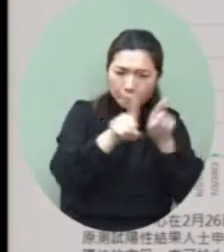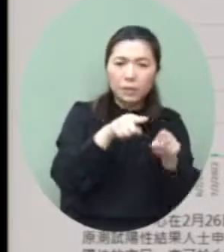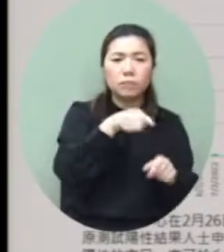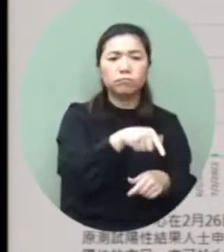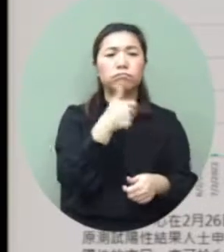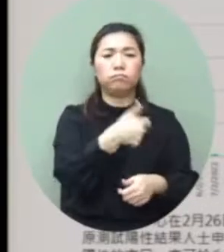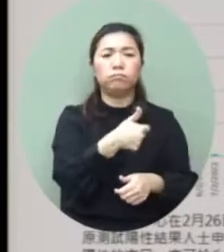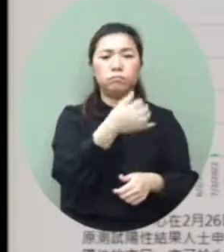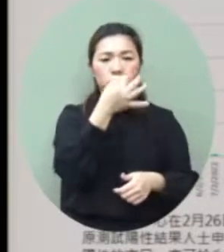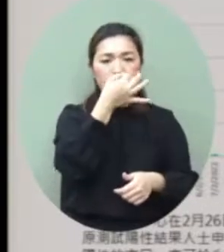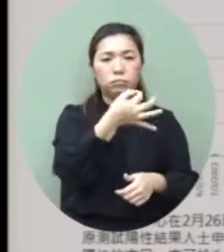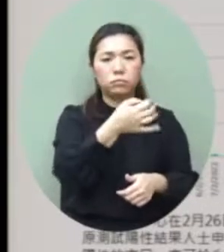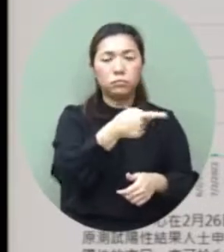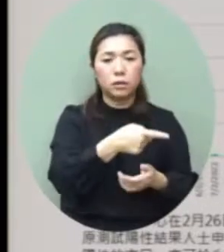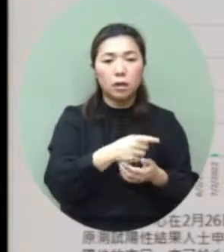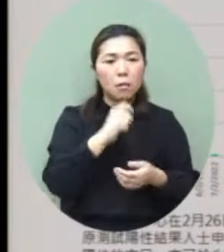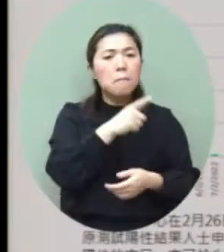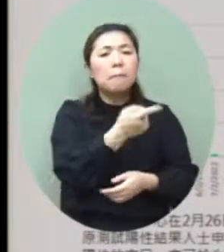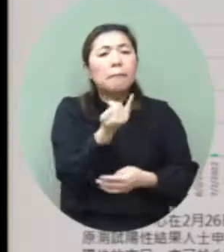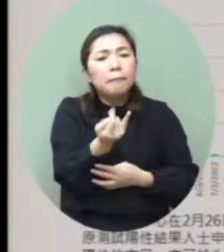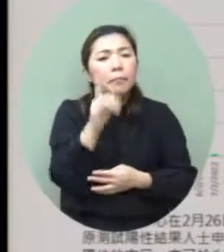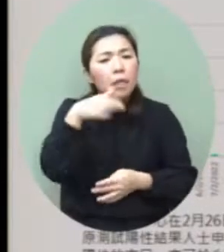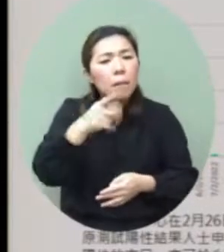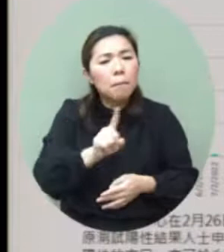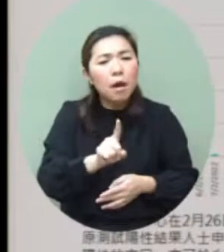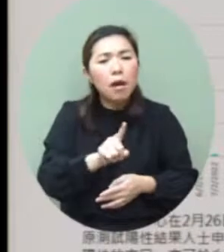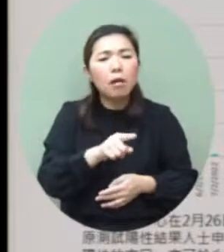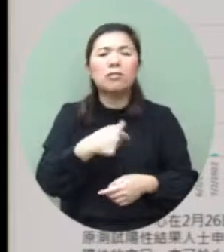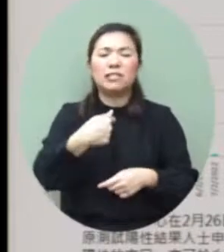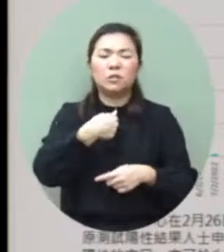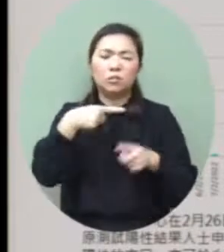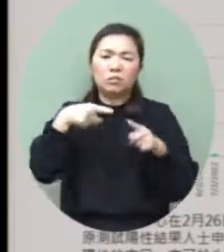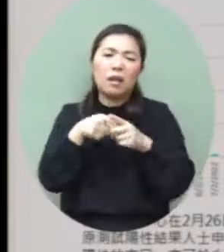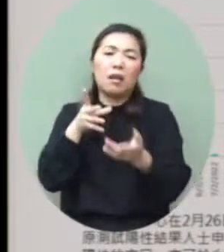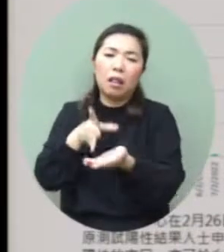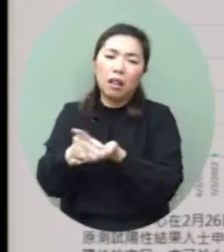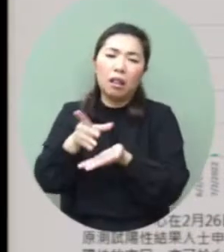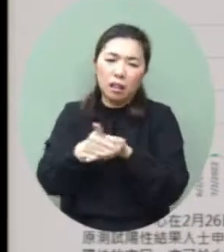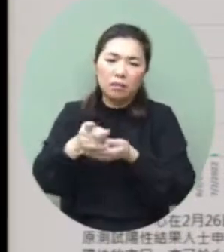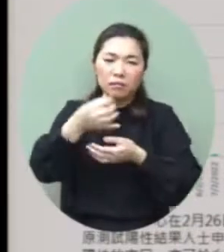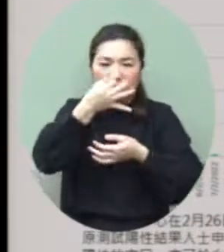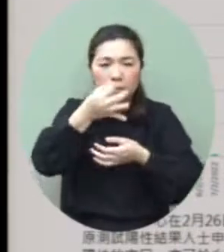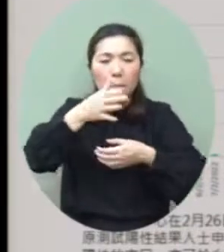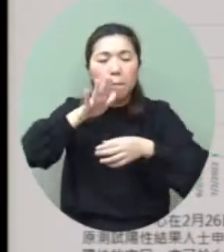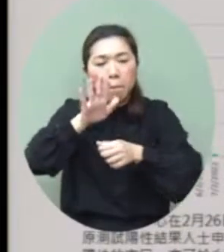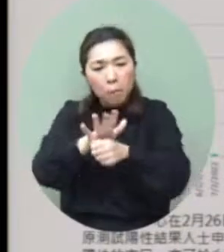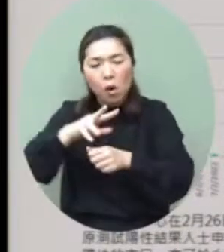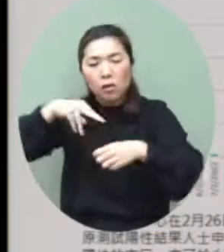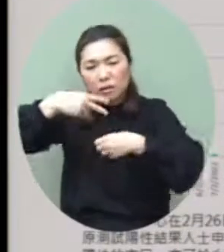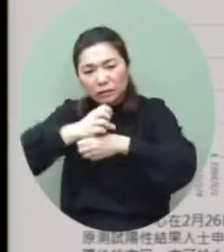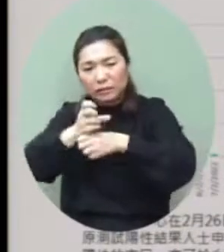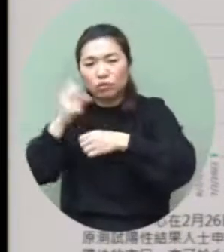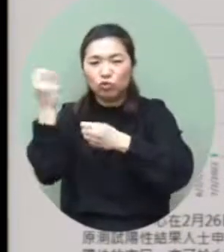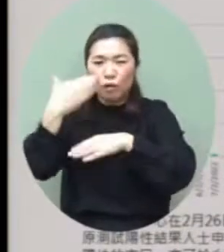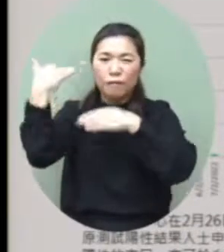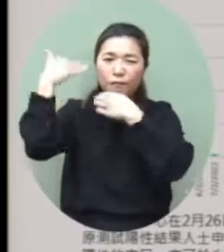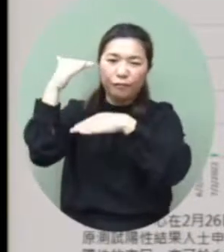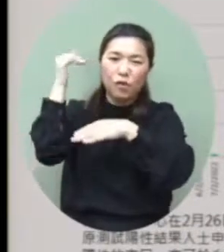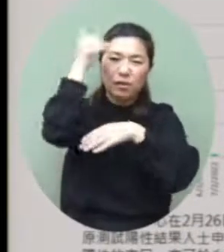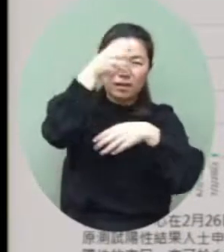its high accuracy and sensitivity. But the downside is it